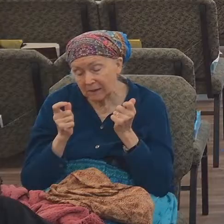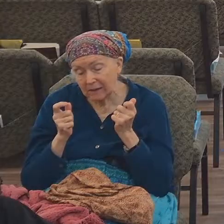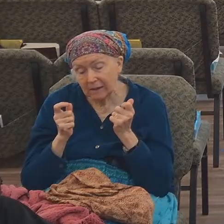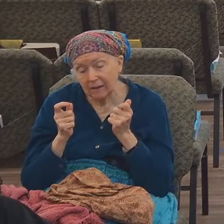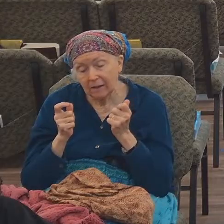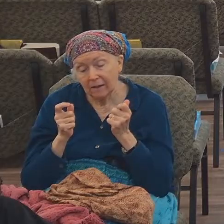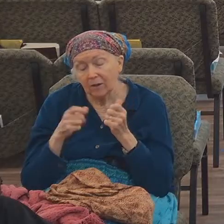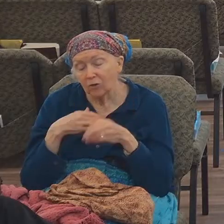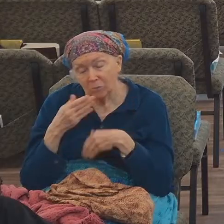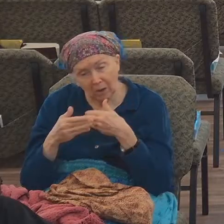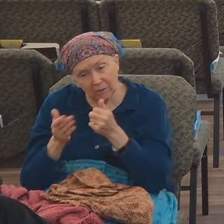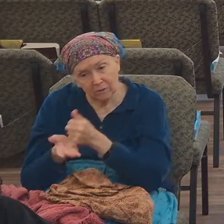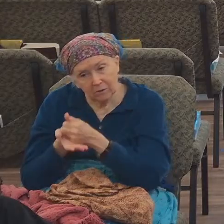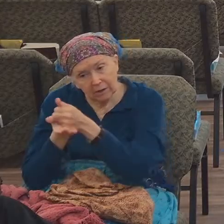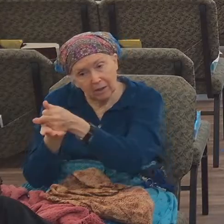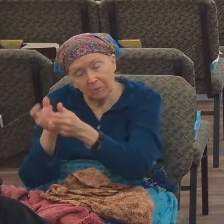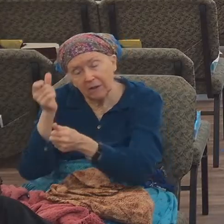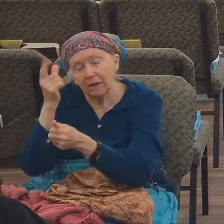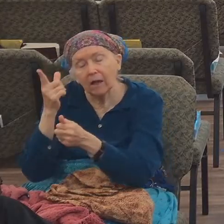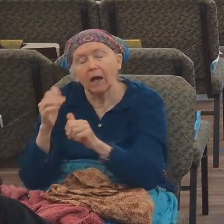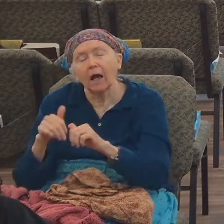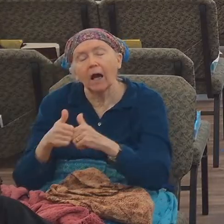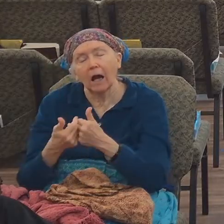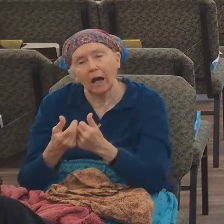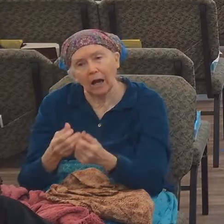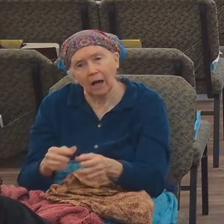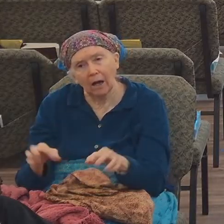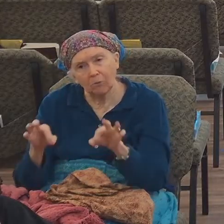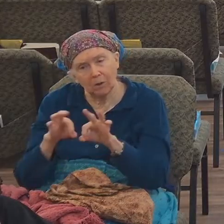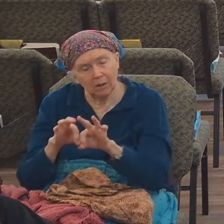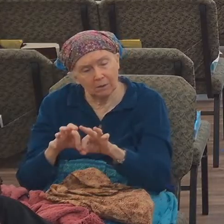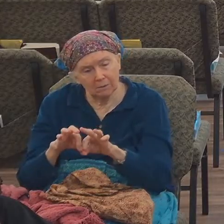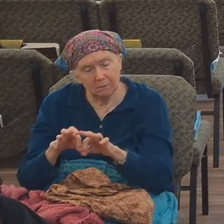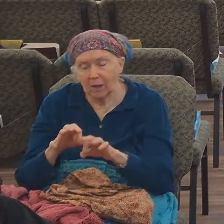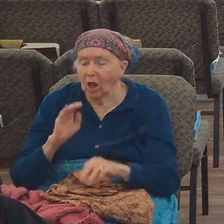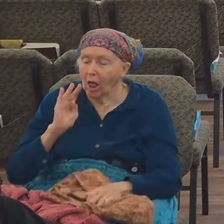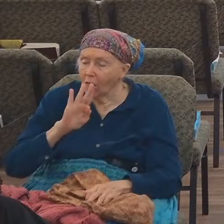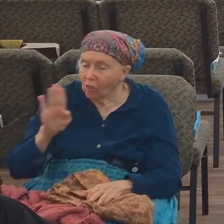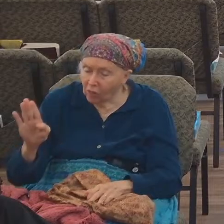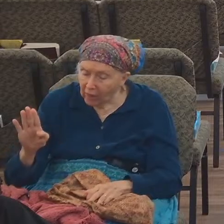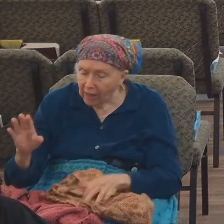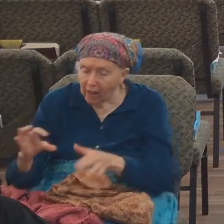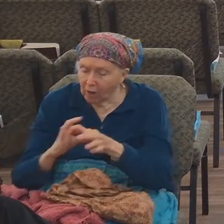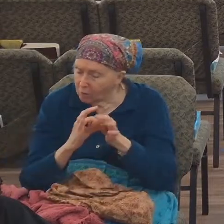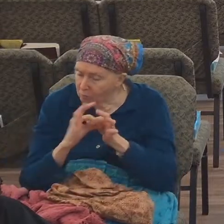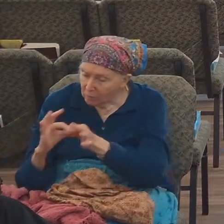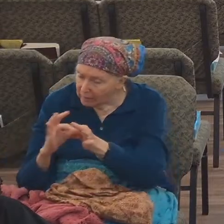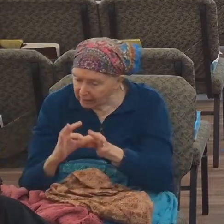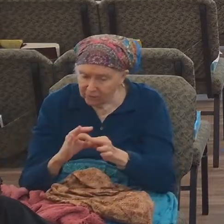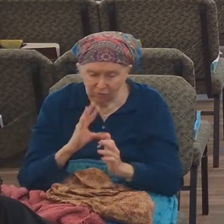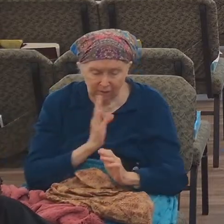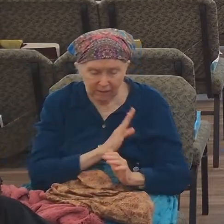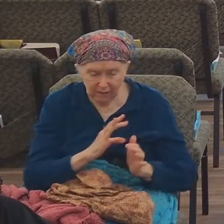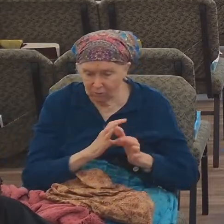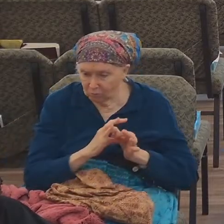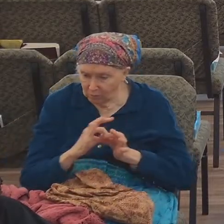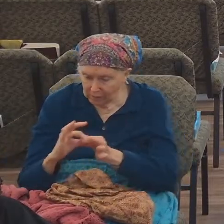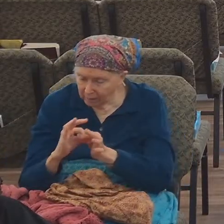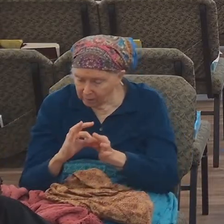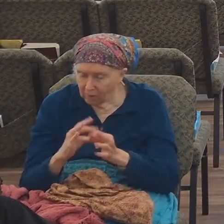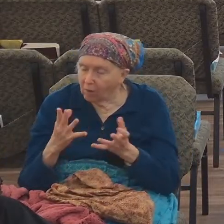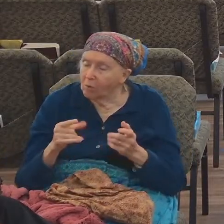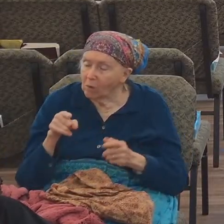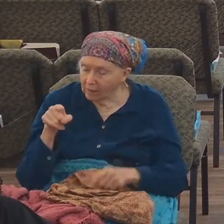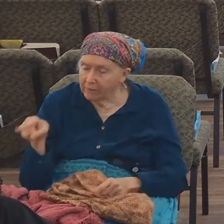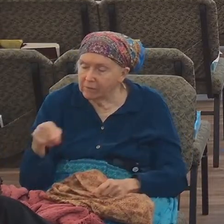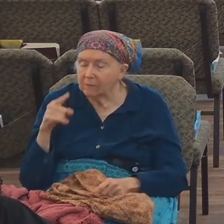helping them understand how important that his relation or their relationship is. Okay? He wants them to see that. And in order to